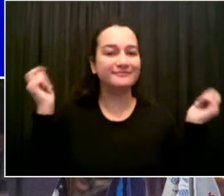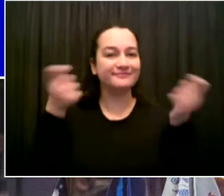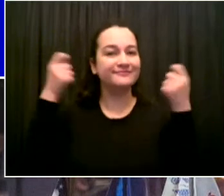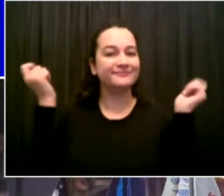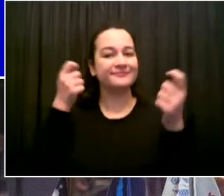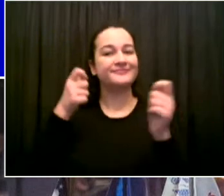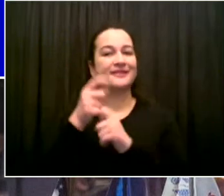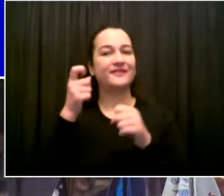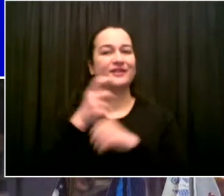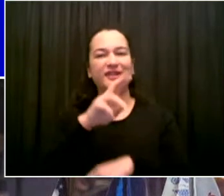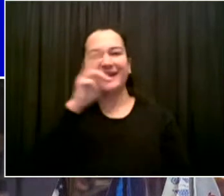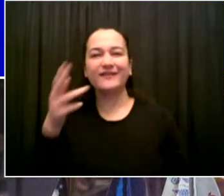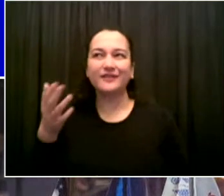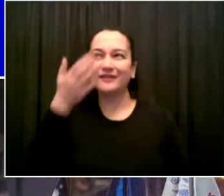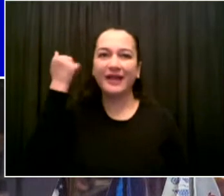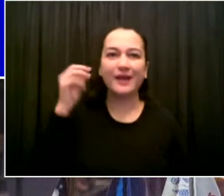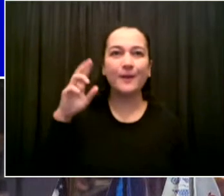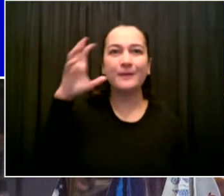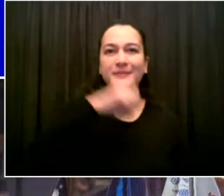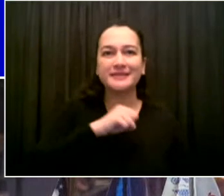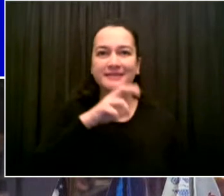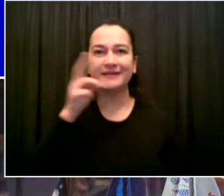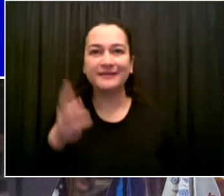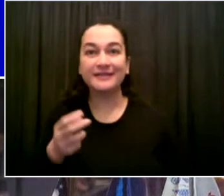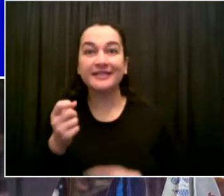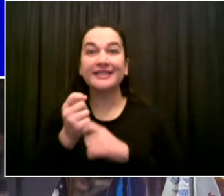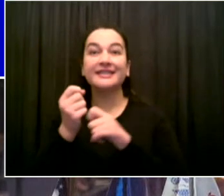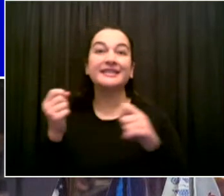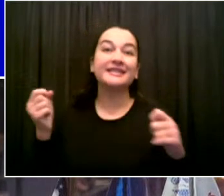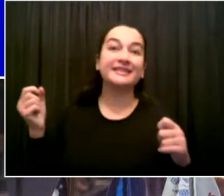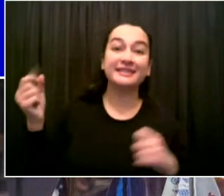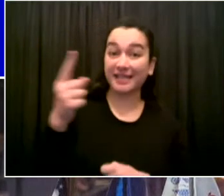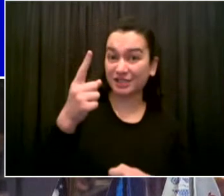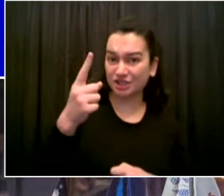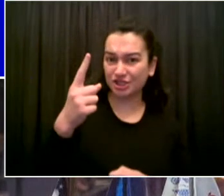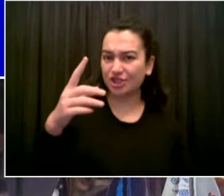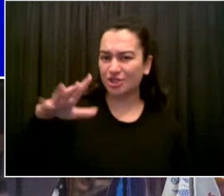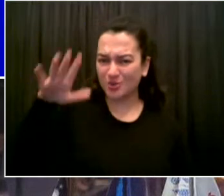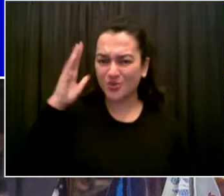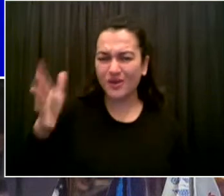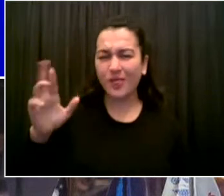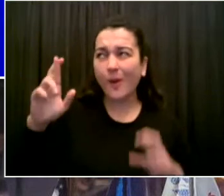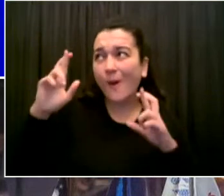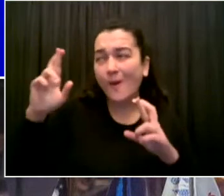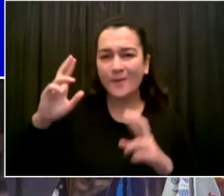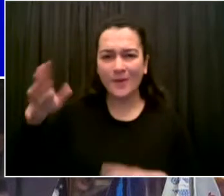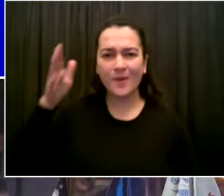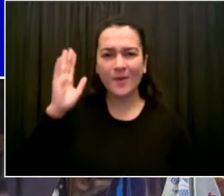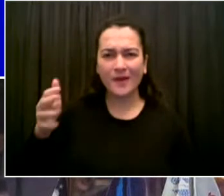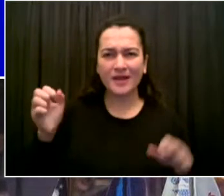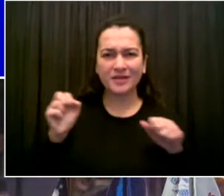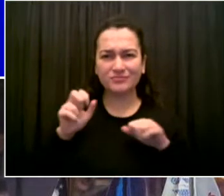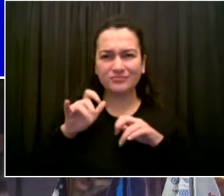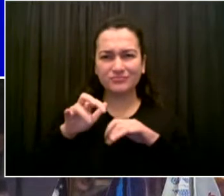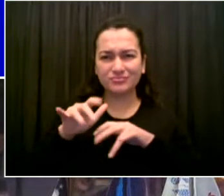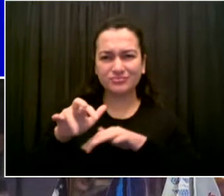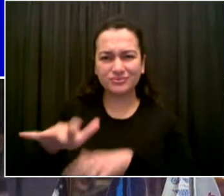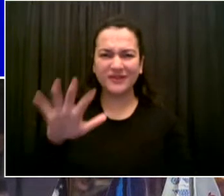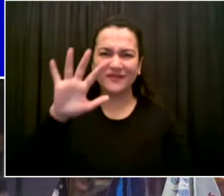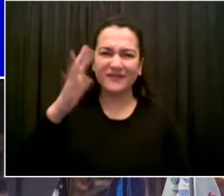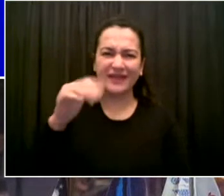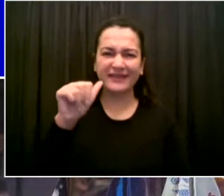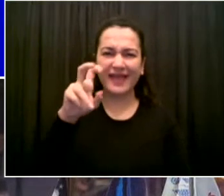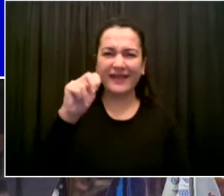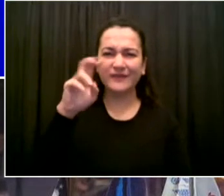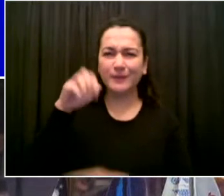think literally millions will be on Fifth Avenue to salute the marchers and to celebrate the day as we all come back together. But